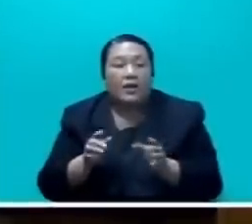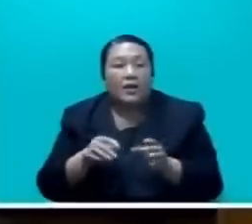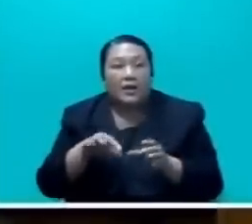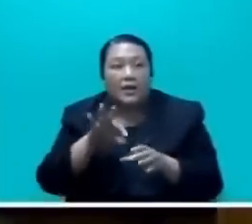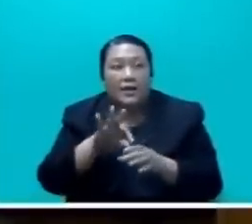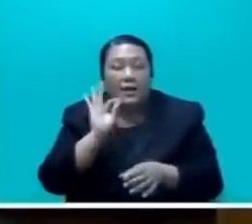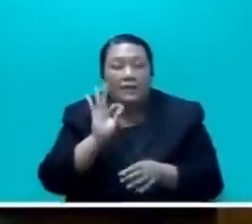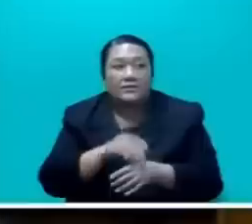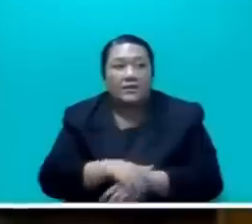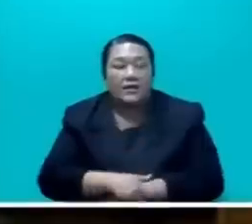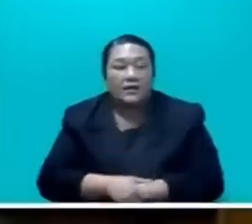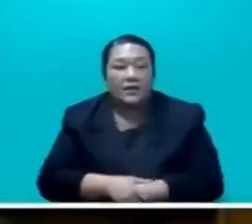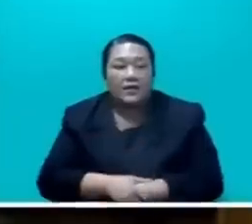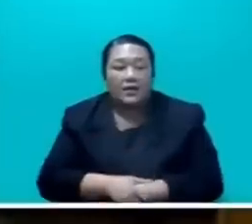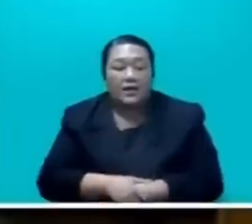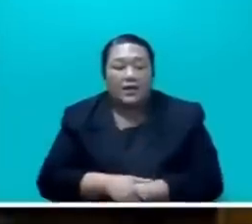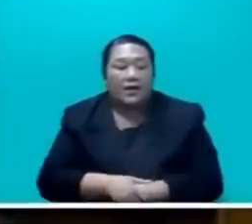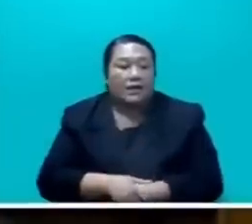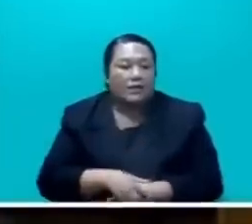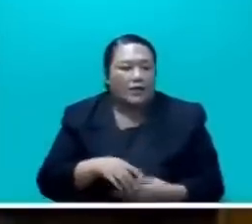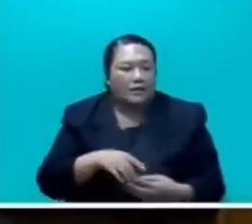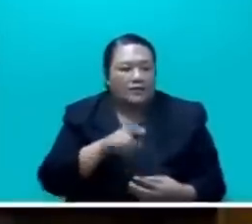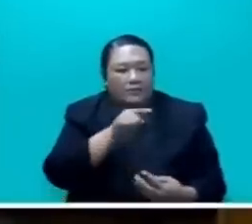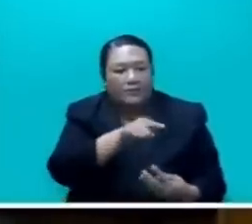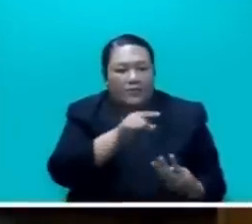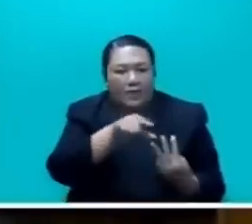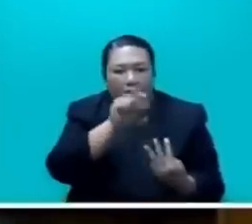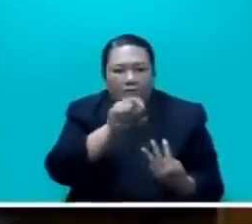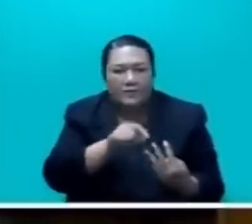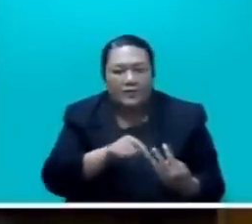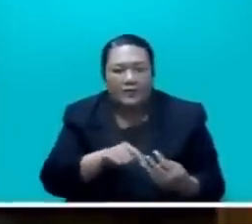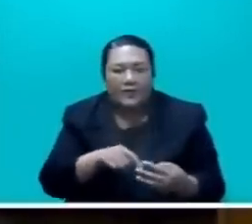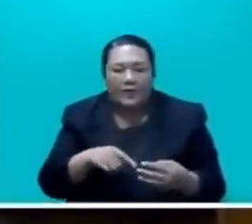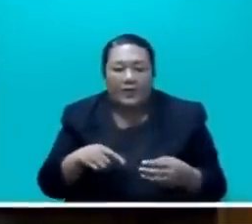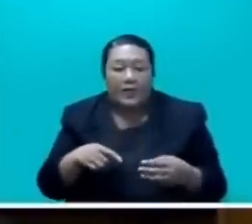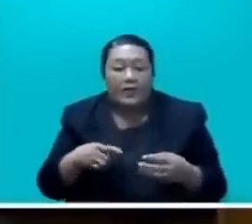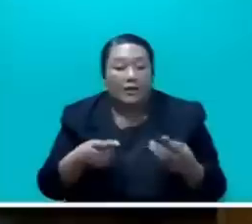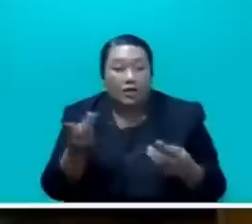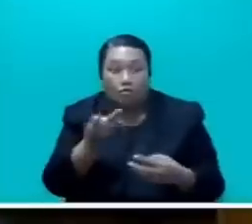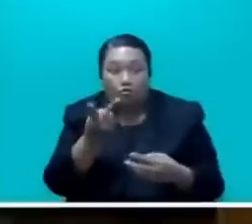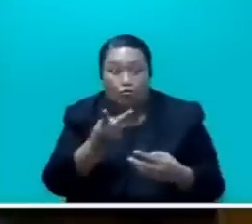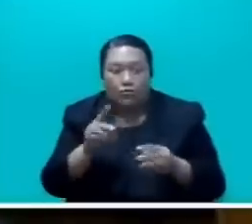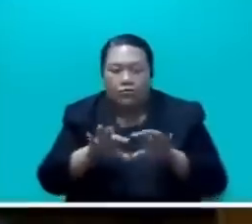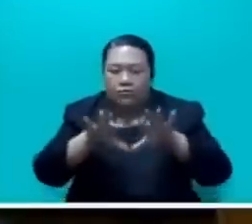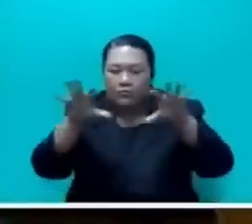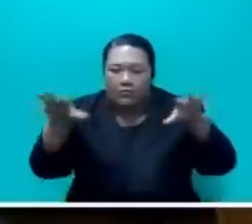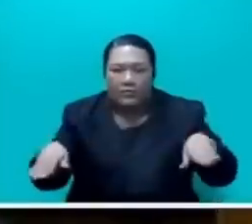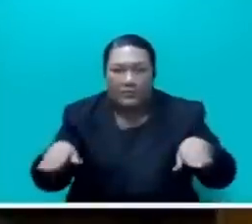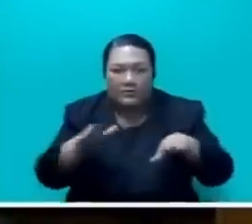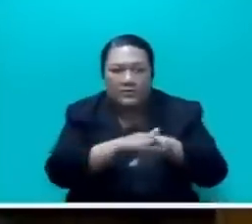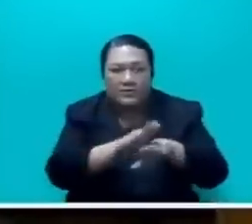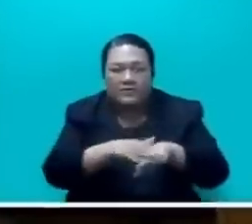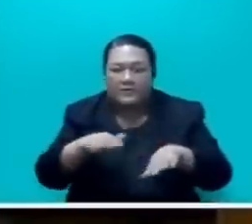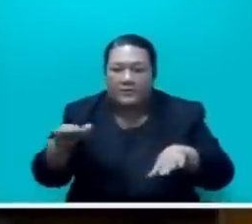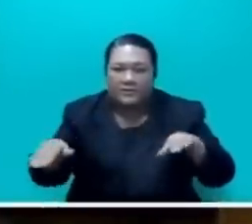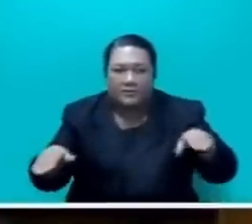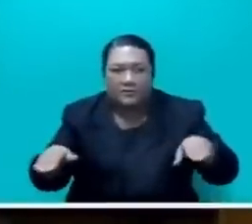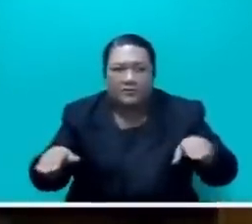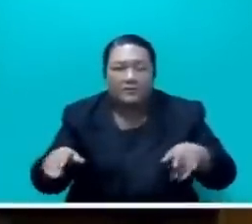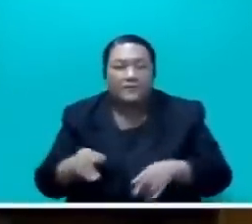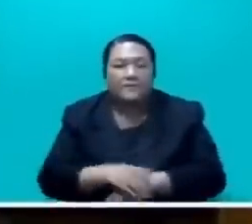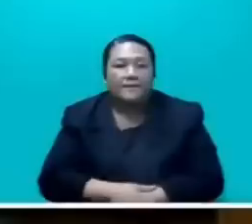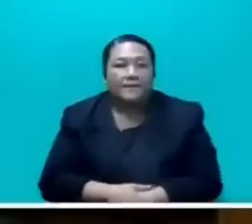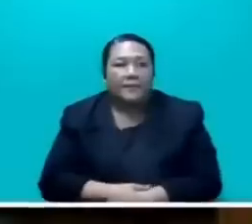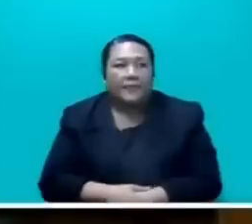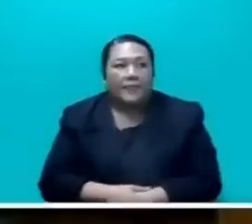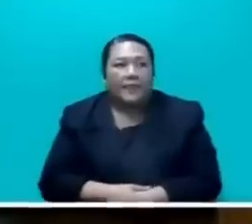parties and won their seats and sat on opposite sides of the House. But they saw each other.